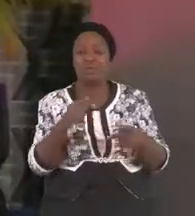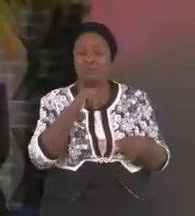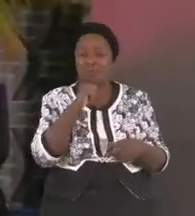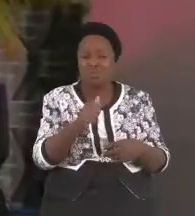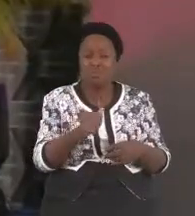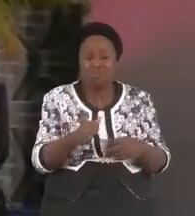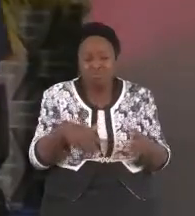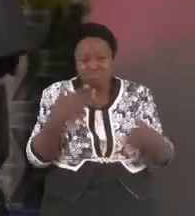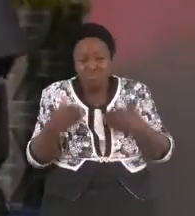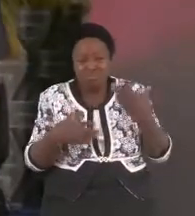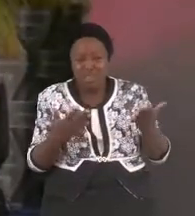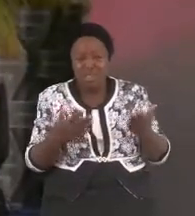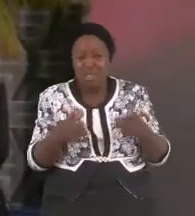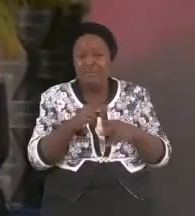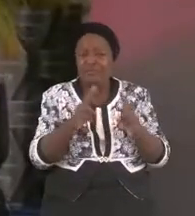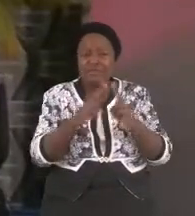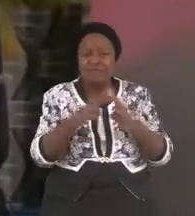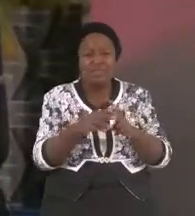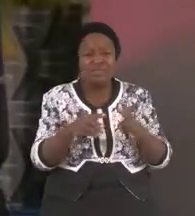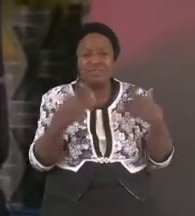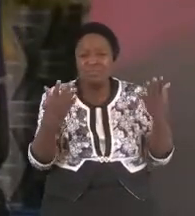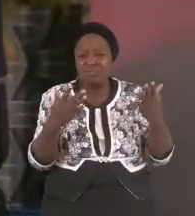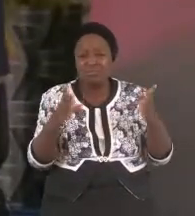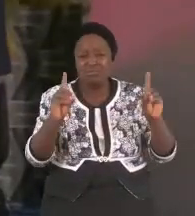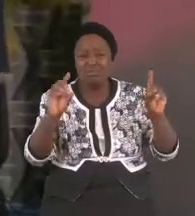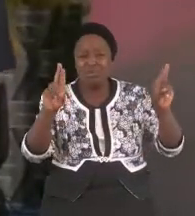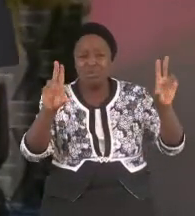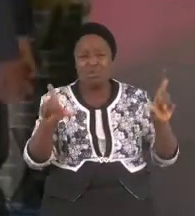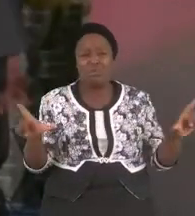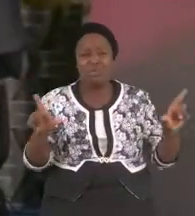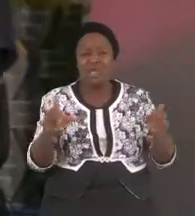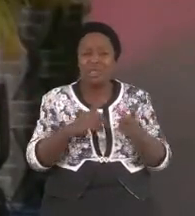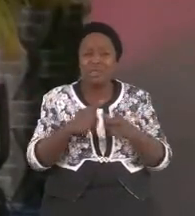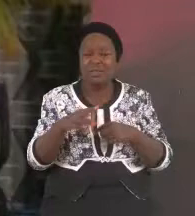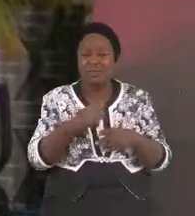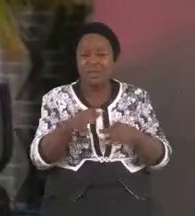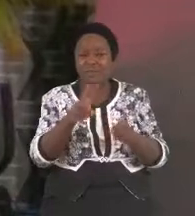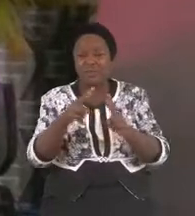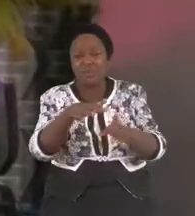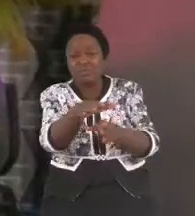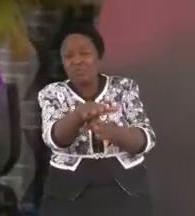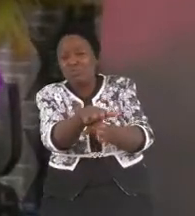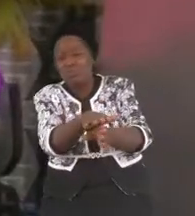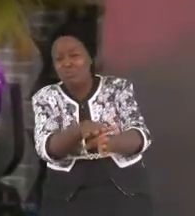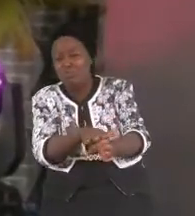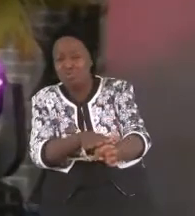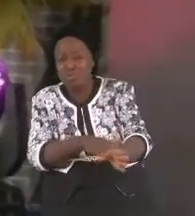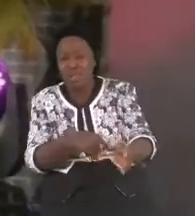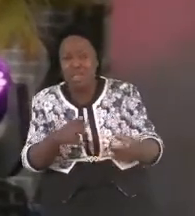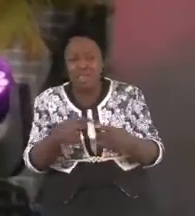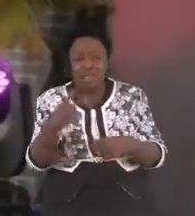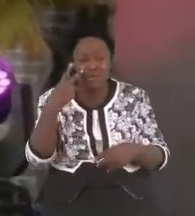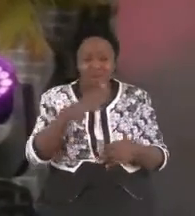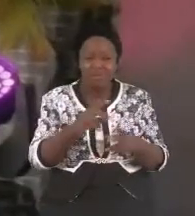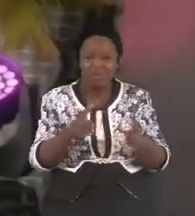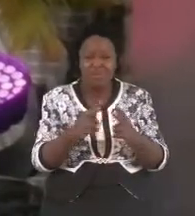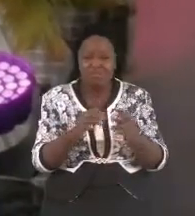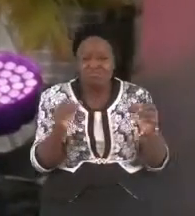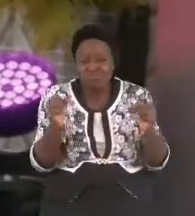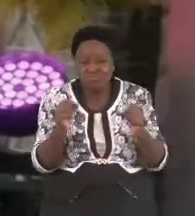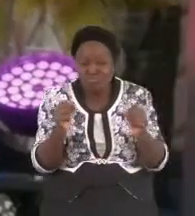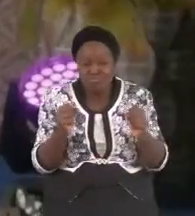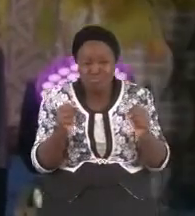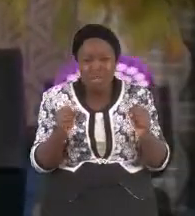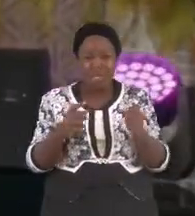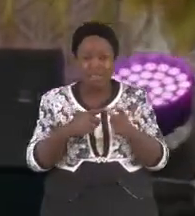saw them, they were sluggish. As he saw them, they were cold. As he saw them,